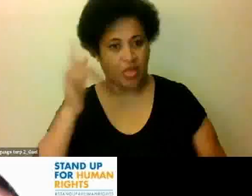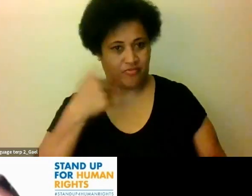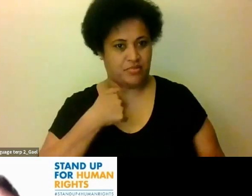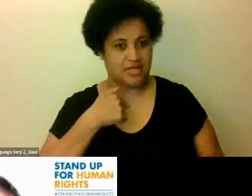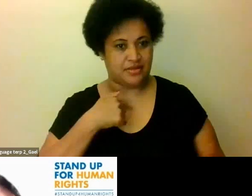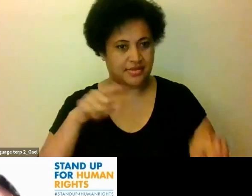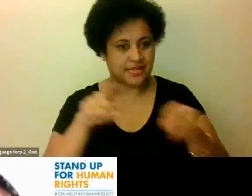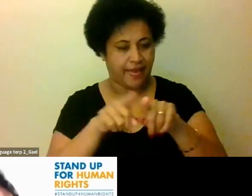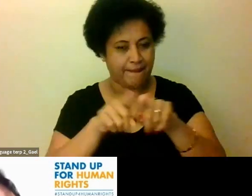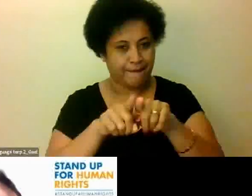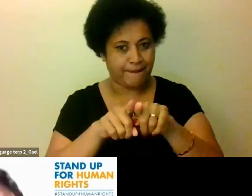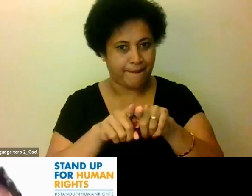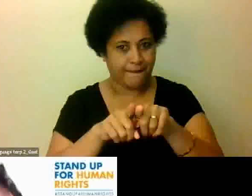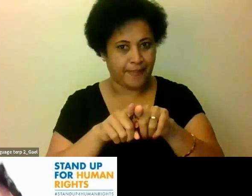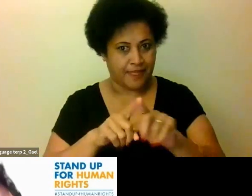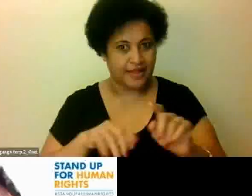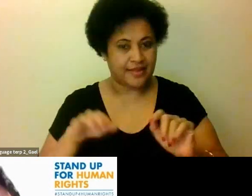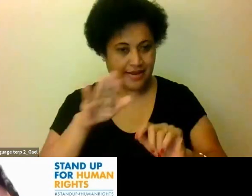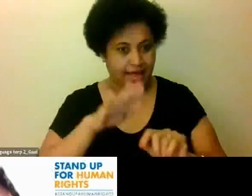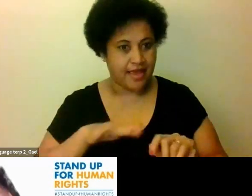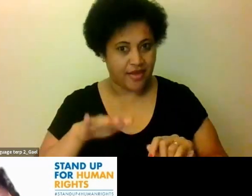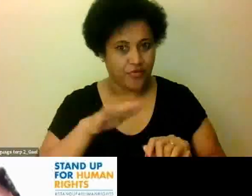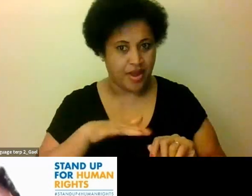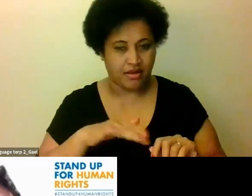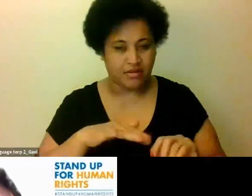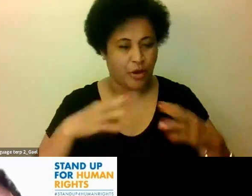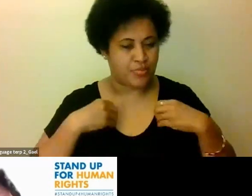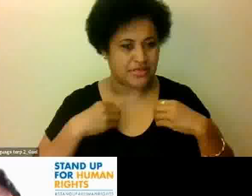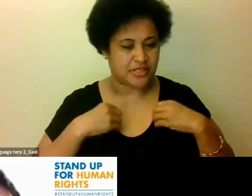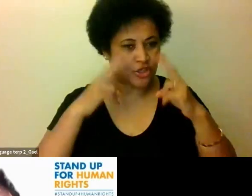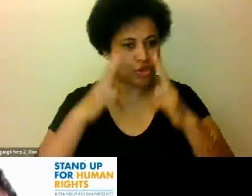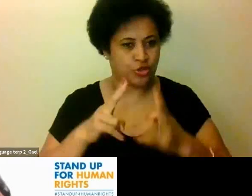well, area of business and human rights I don't know that much about,